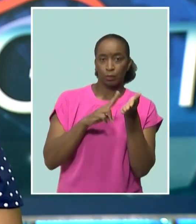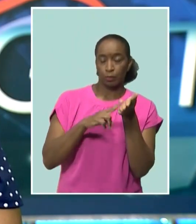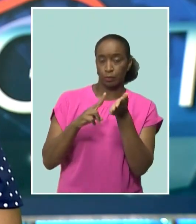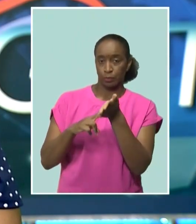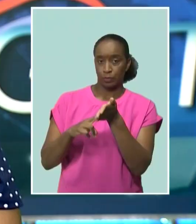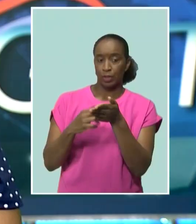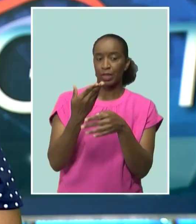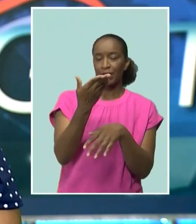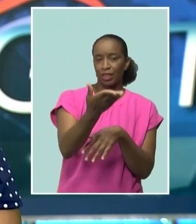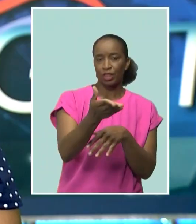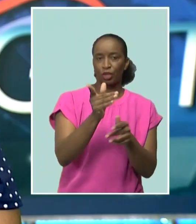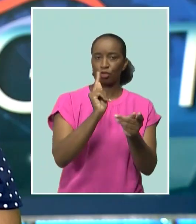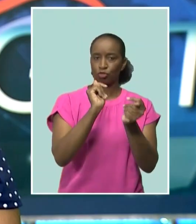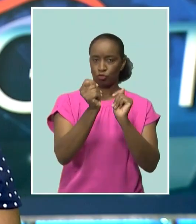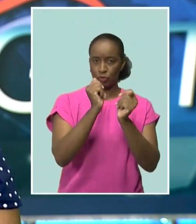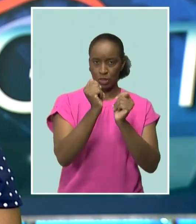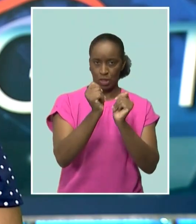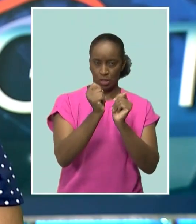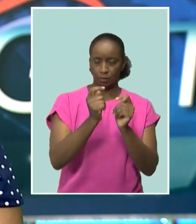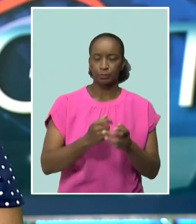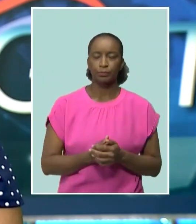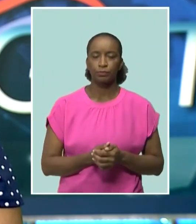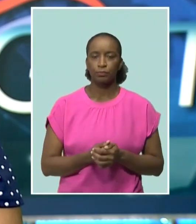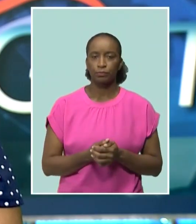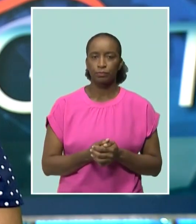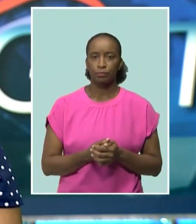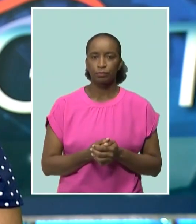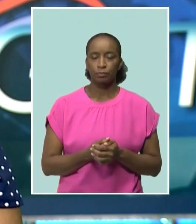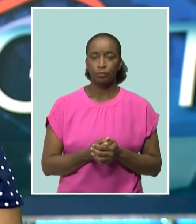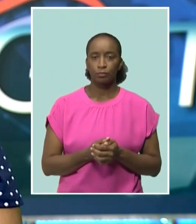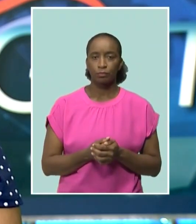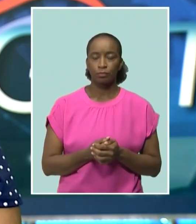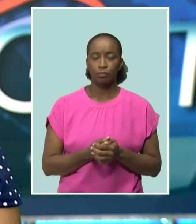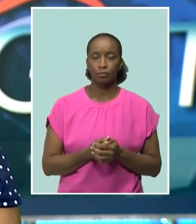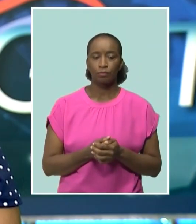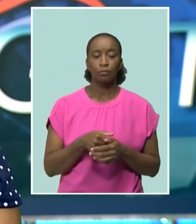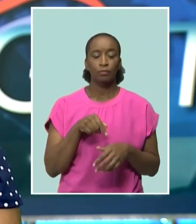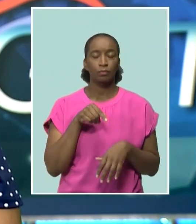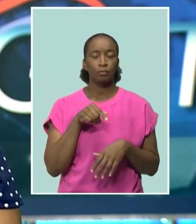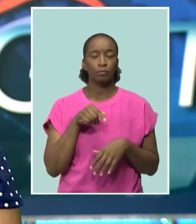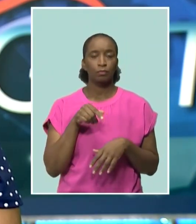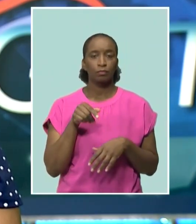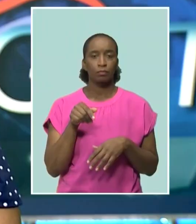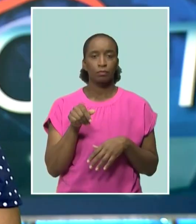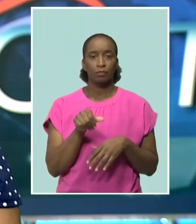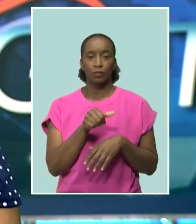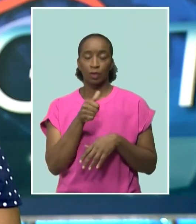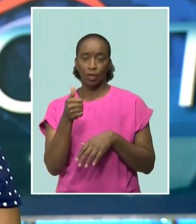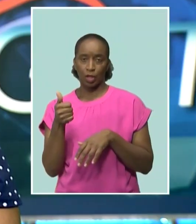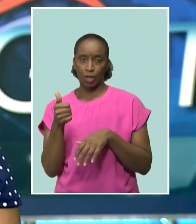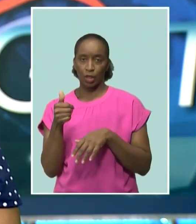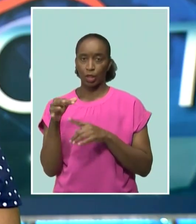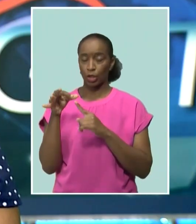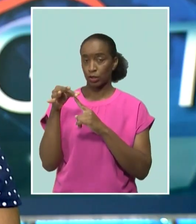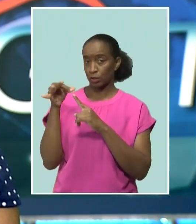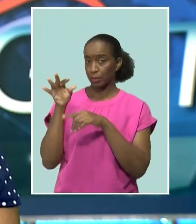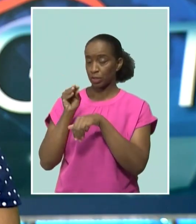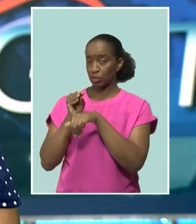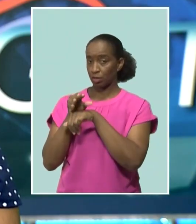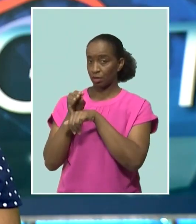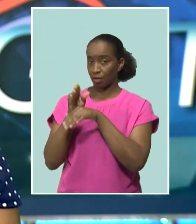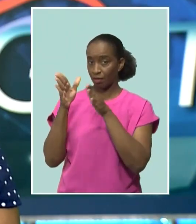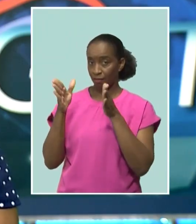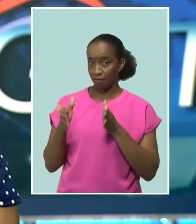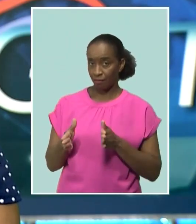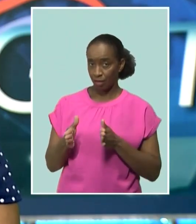with neighboring Trinidad and Tobago. In a statement, Tunde Moshood, the Special Advisor on Media and Communications